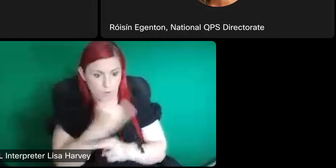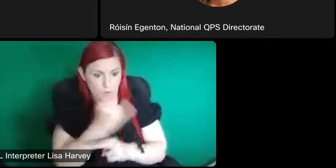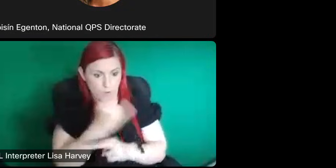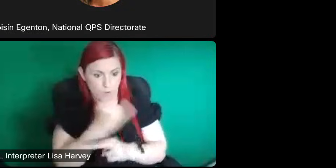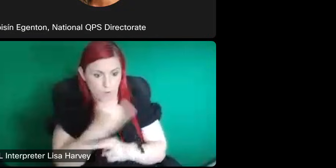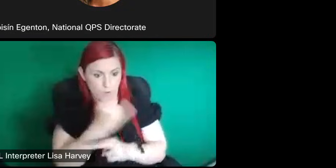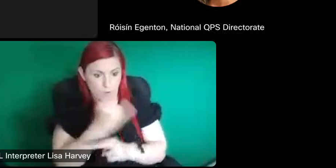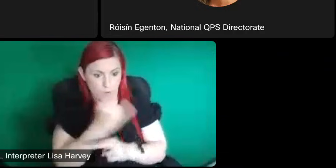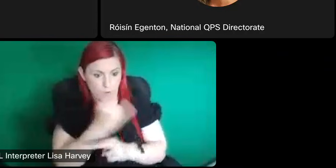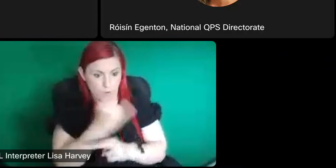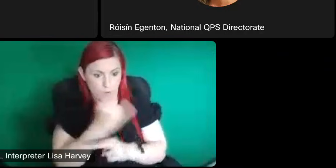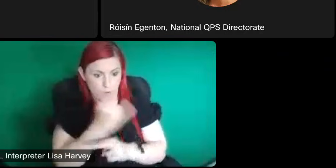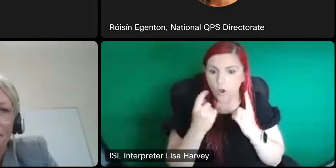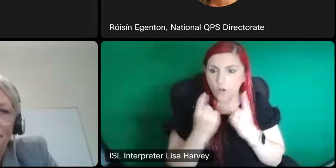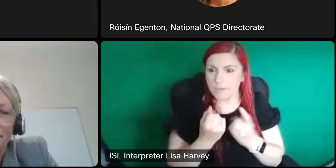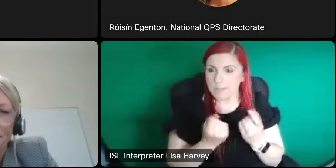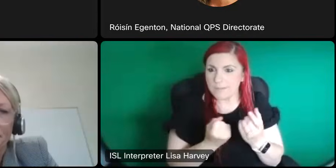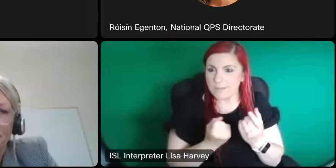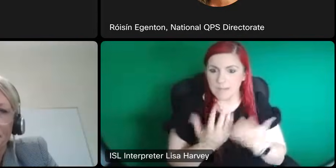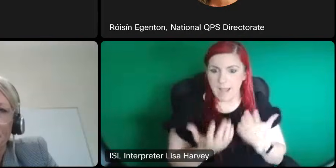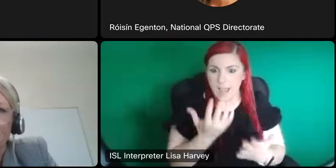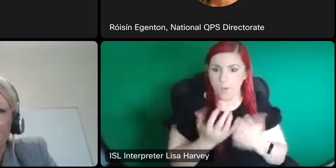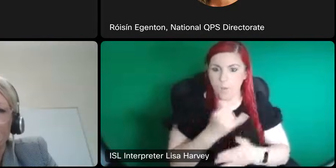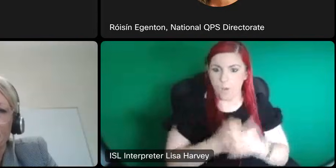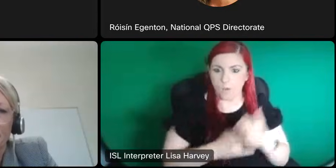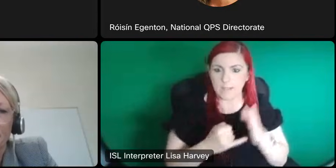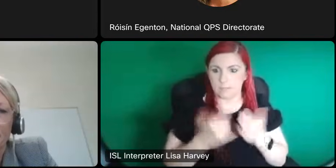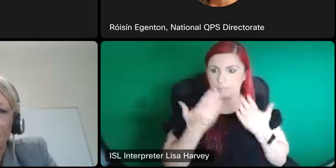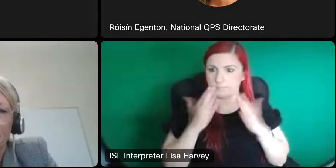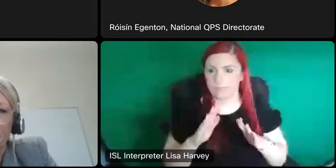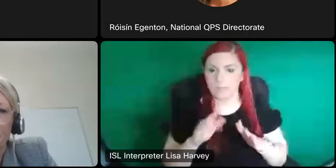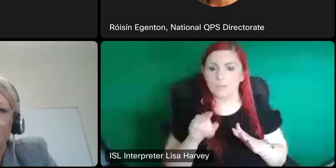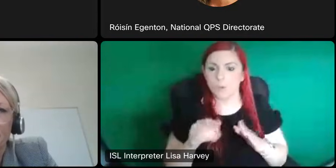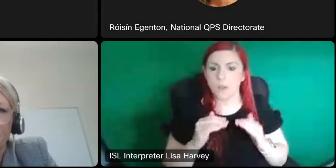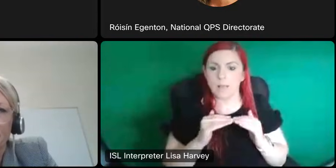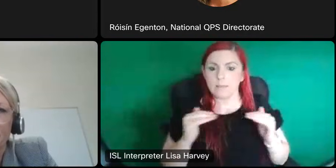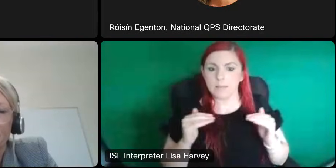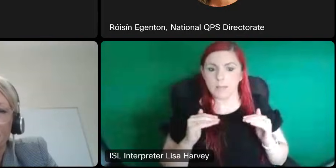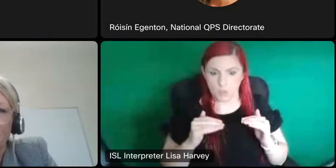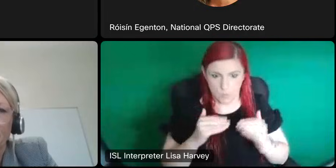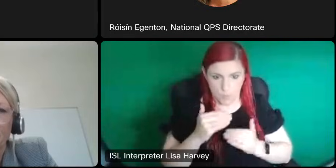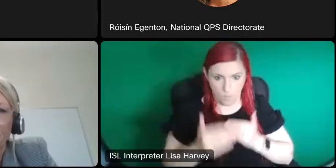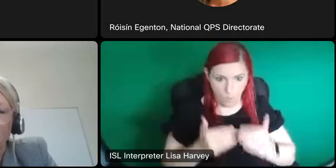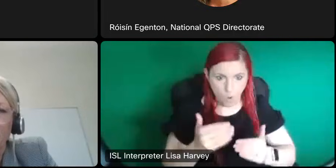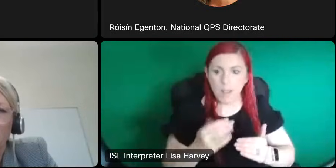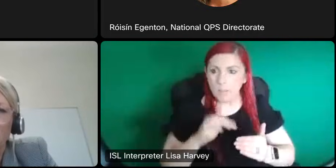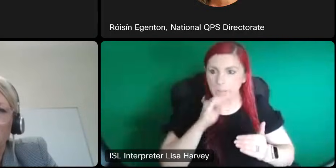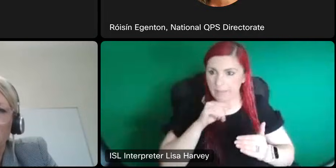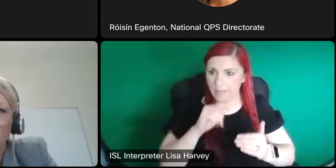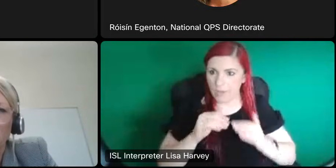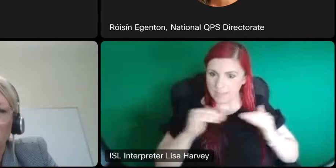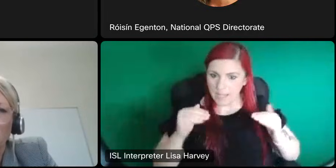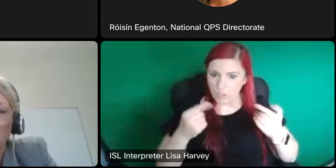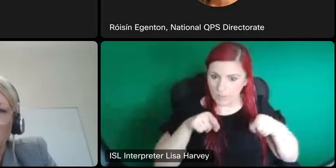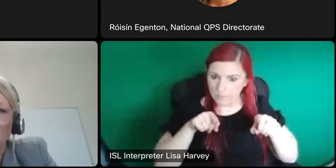an organisation performs when no one is looking. The standards we walk past are the standards we accept. So if we ignore